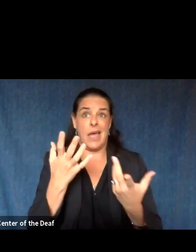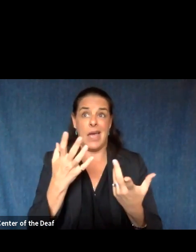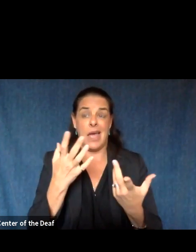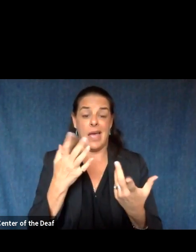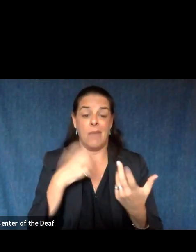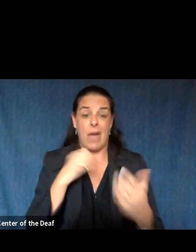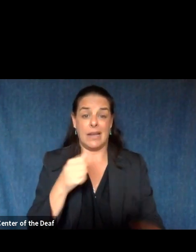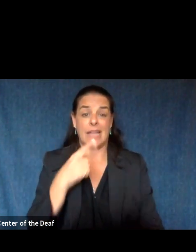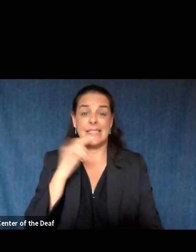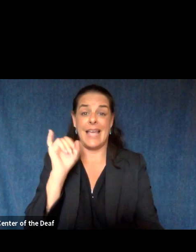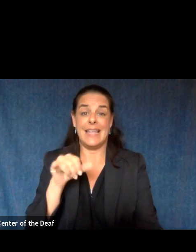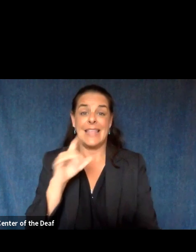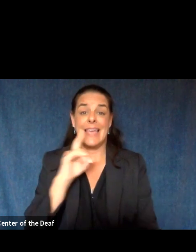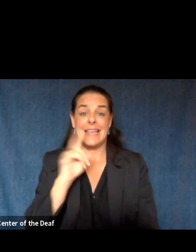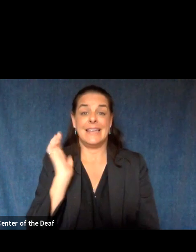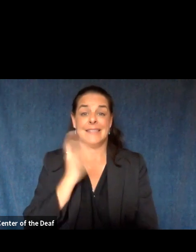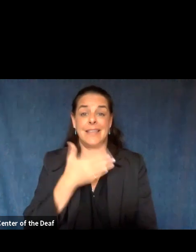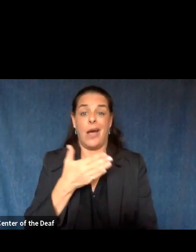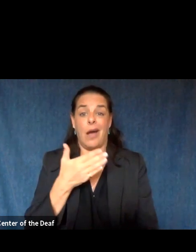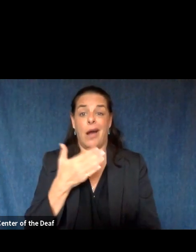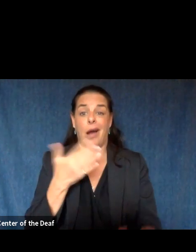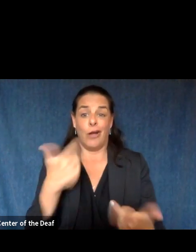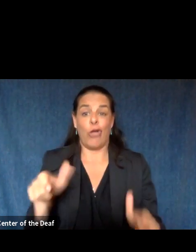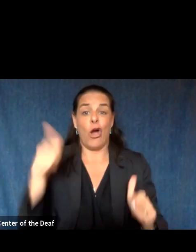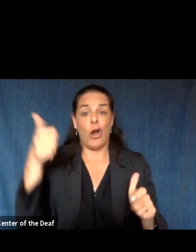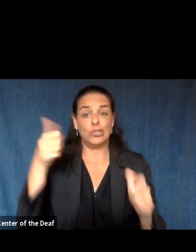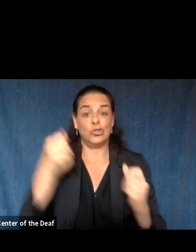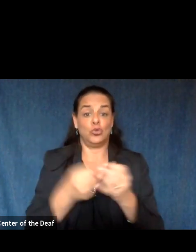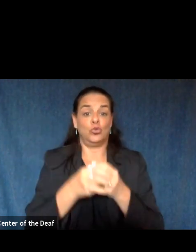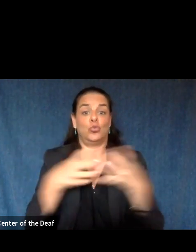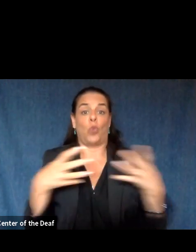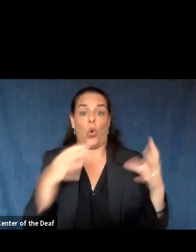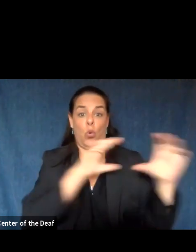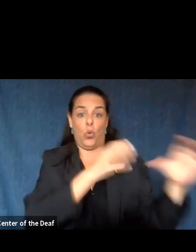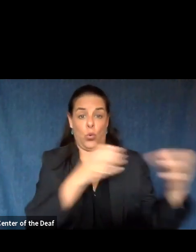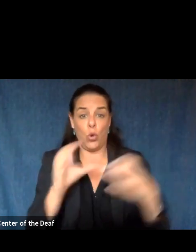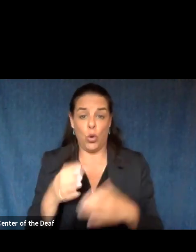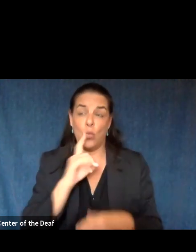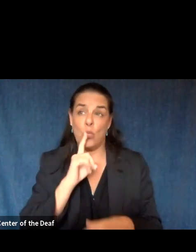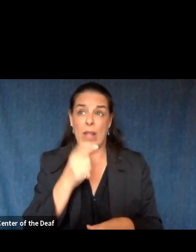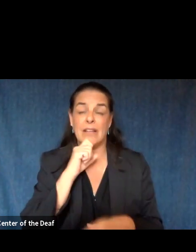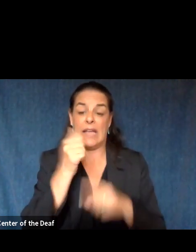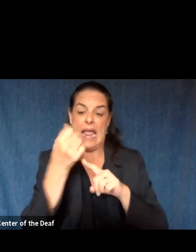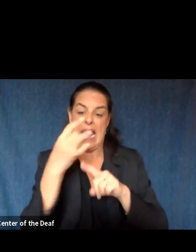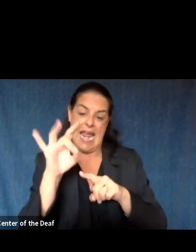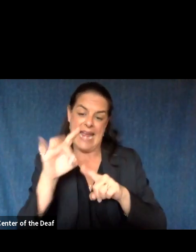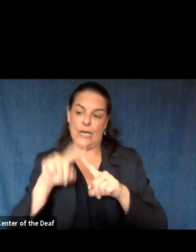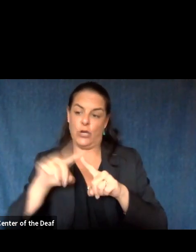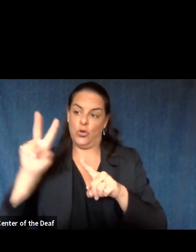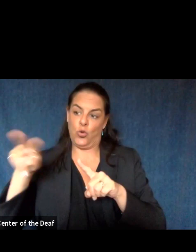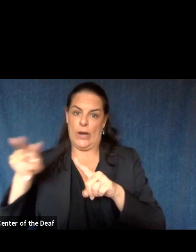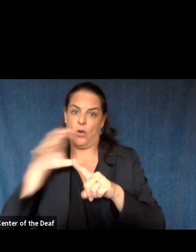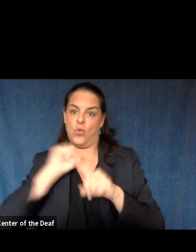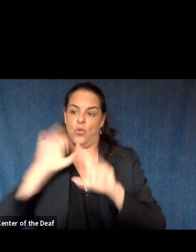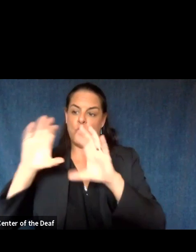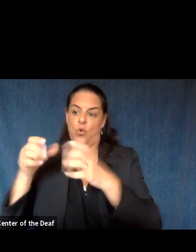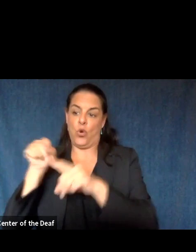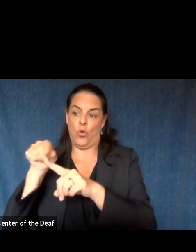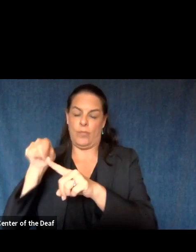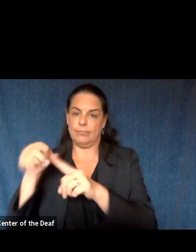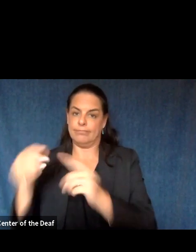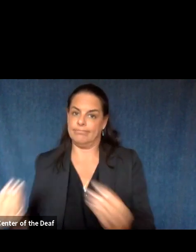that's our largest growth categories. Really the 18 to 22-year-old group is by far the